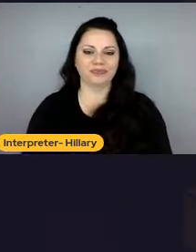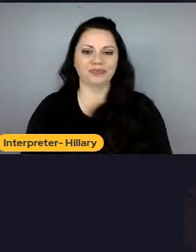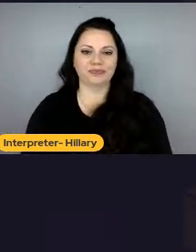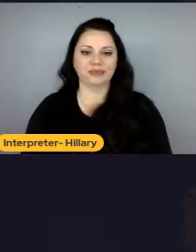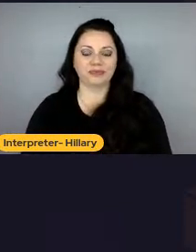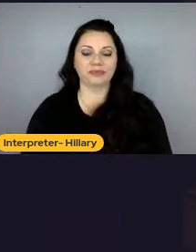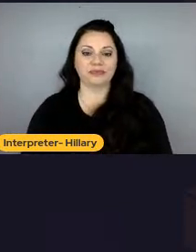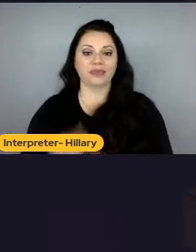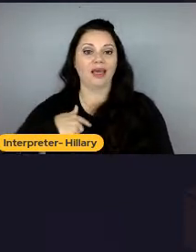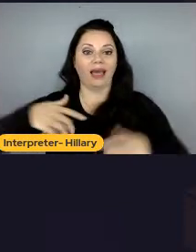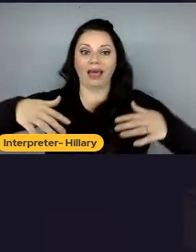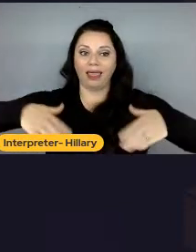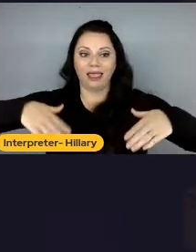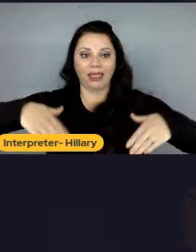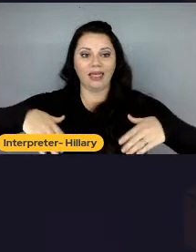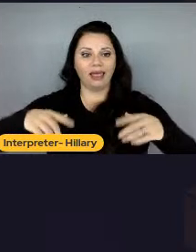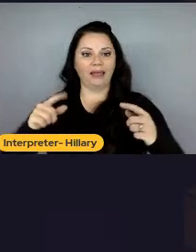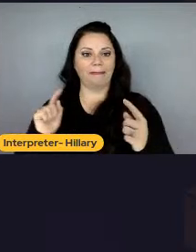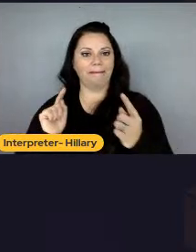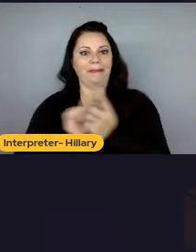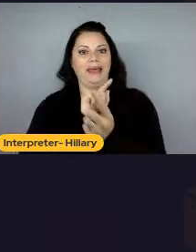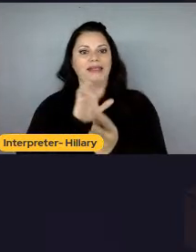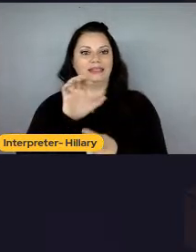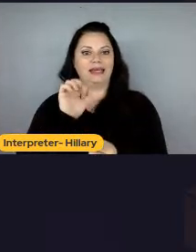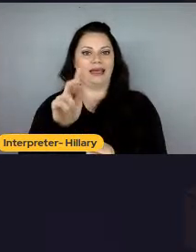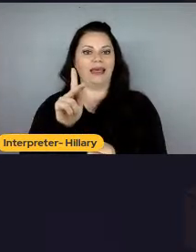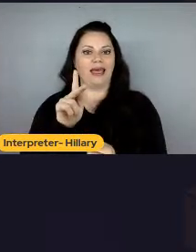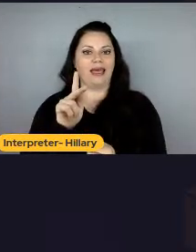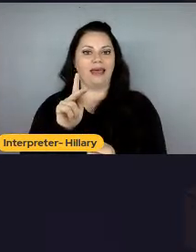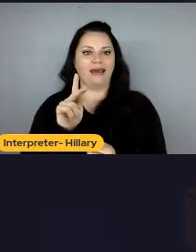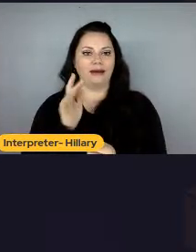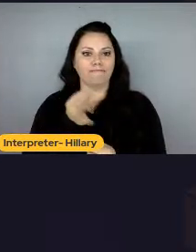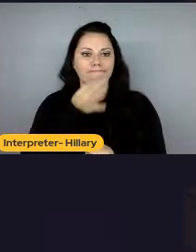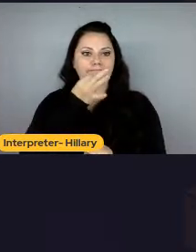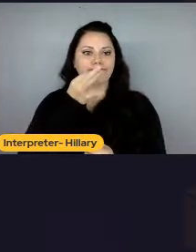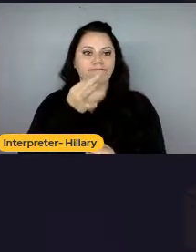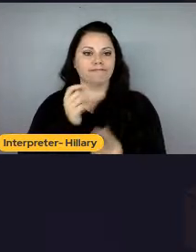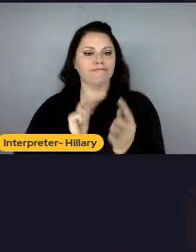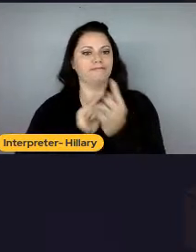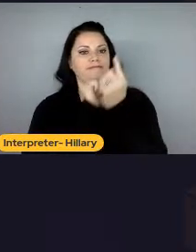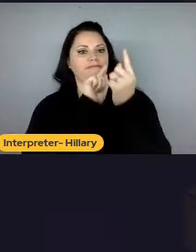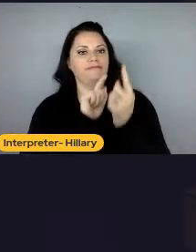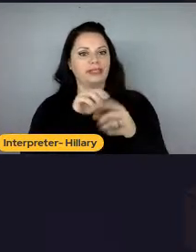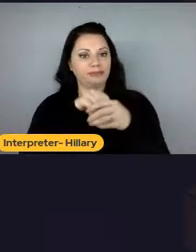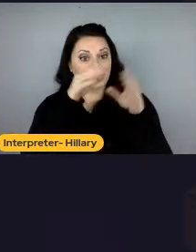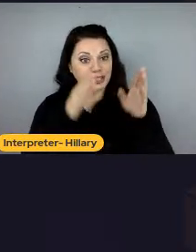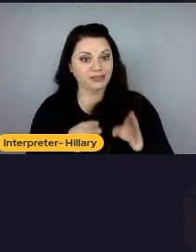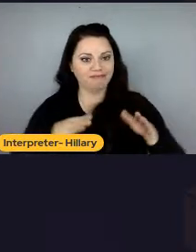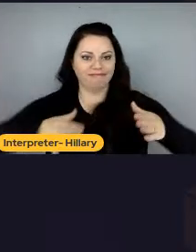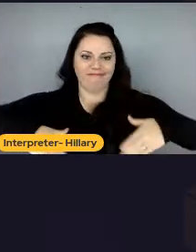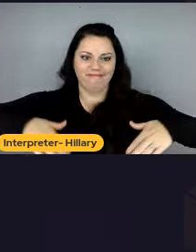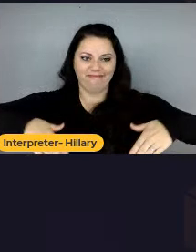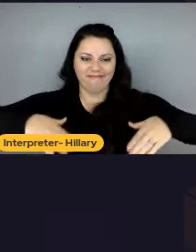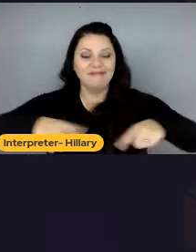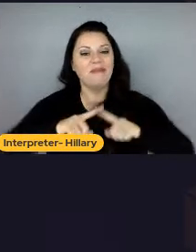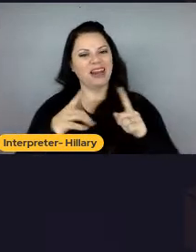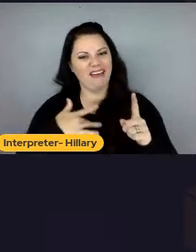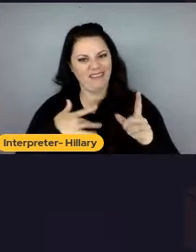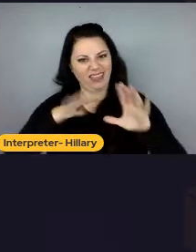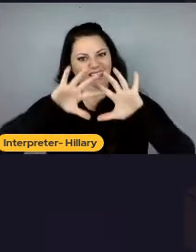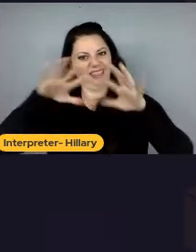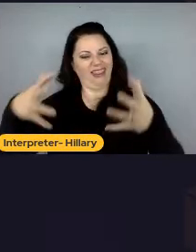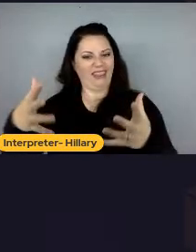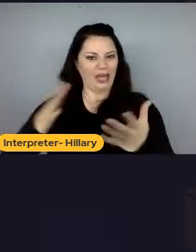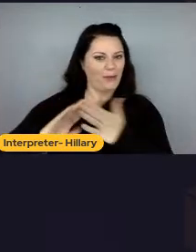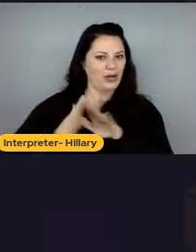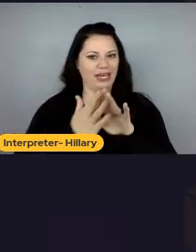I haven't met any CDK aficionados in person yet, but I feel that the community is really